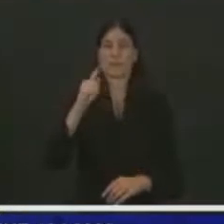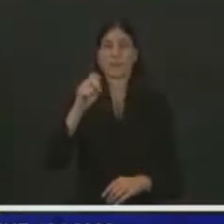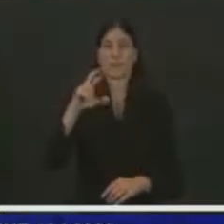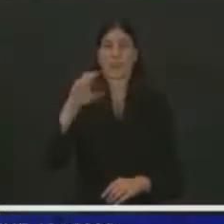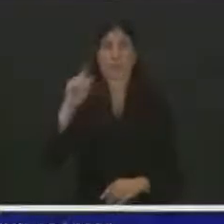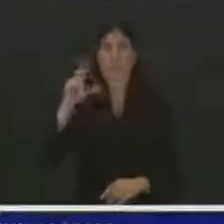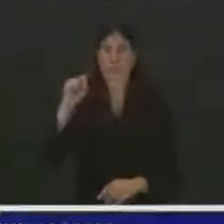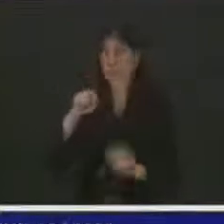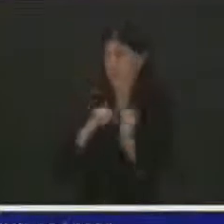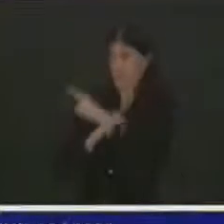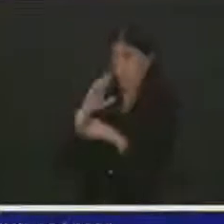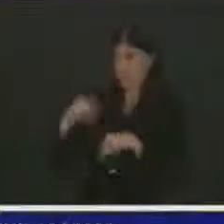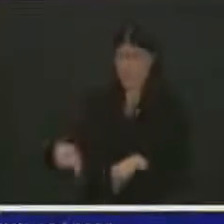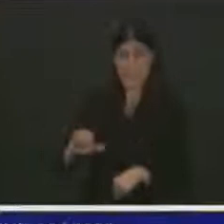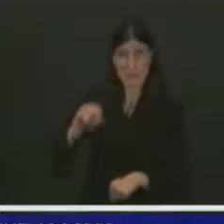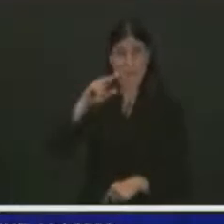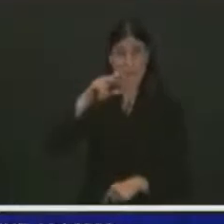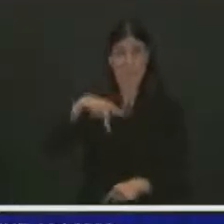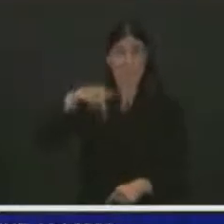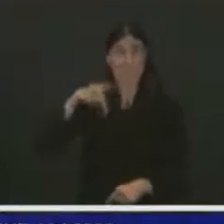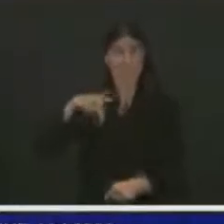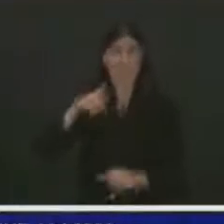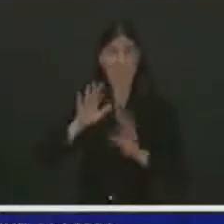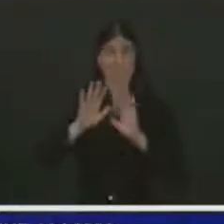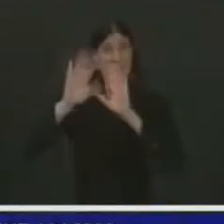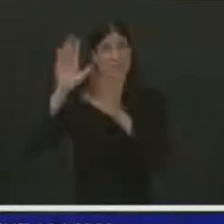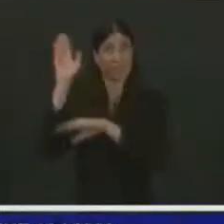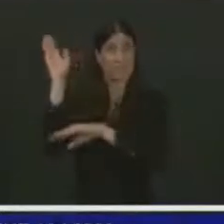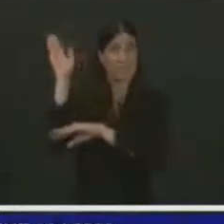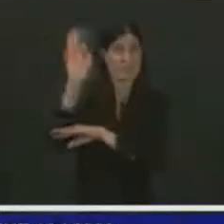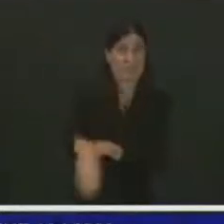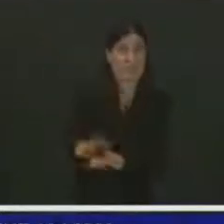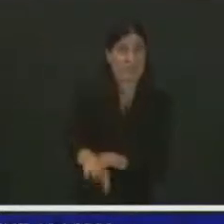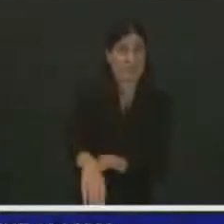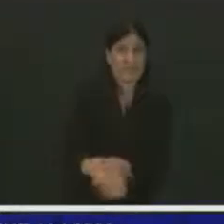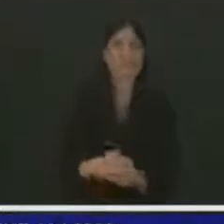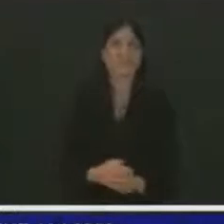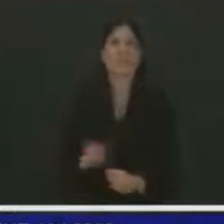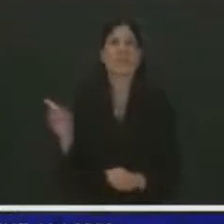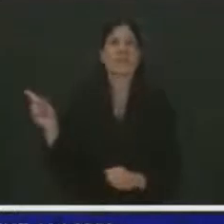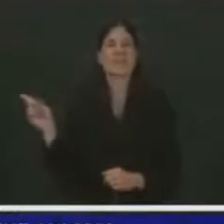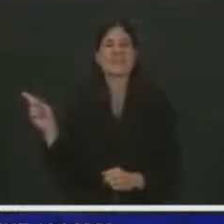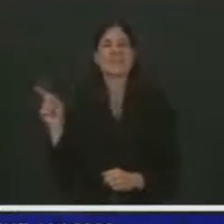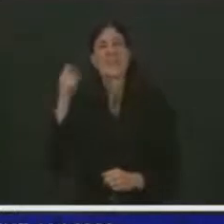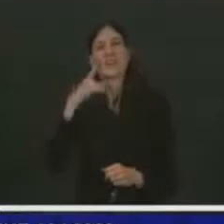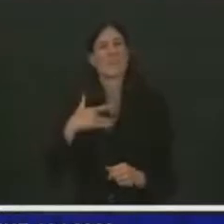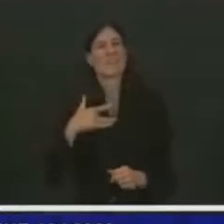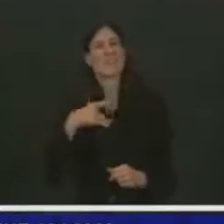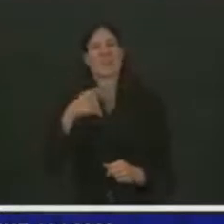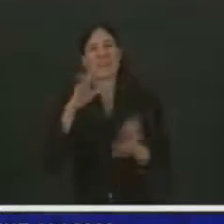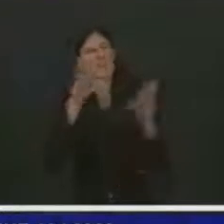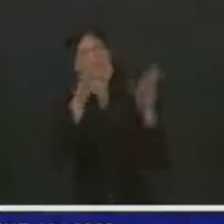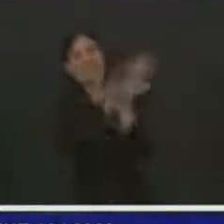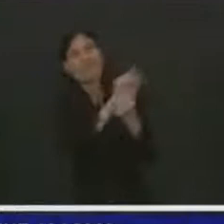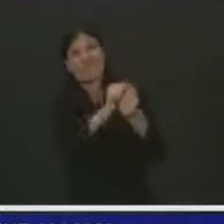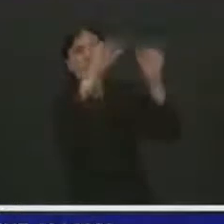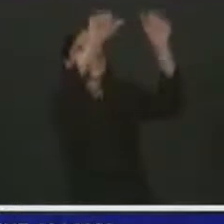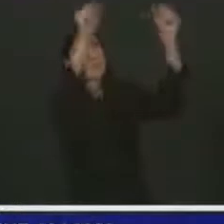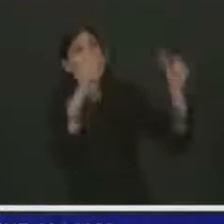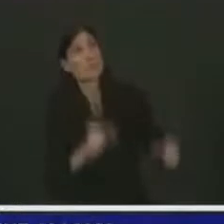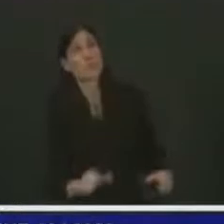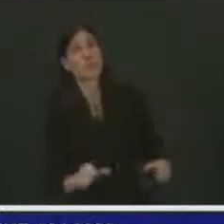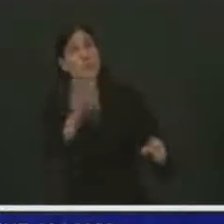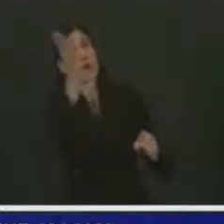It's an interesting question. It shouldn't have been vandalized in Rhode Island as it was. I think it's